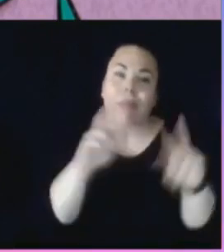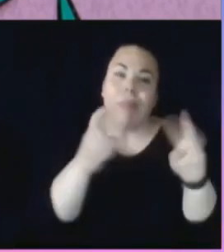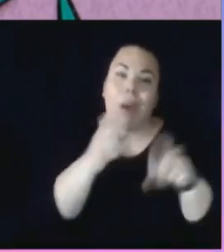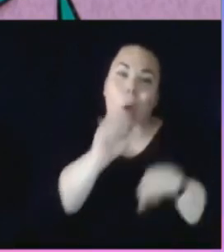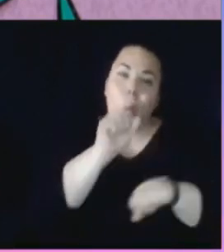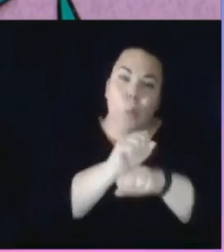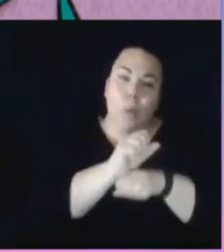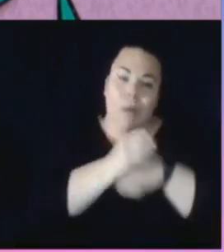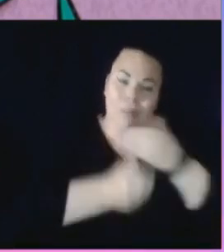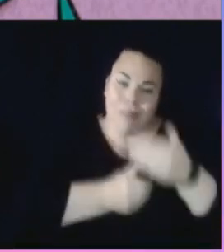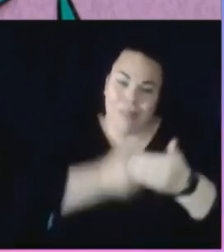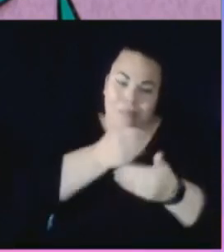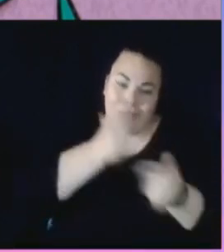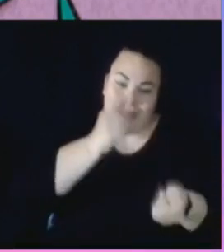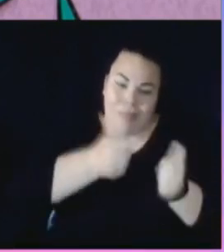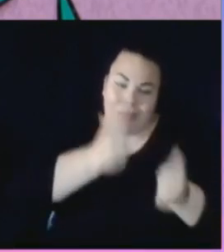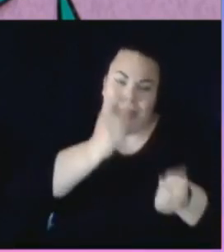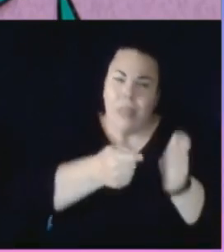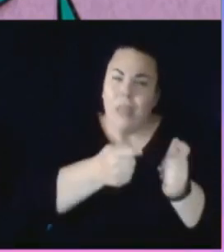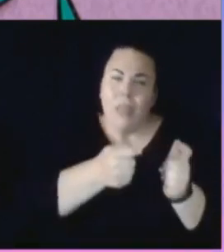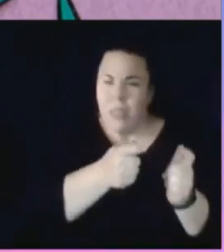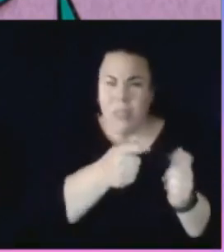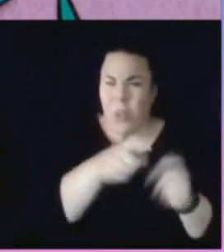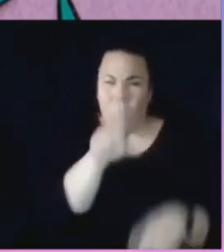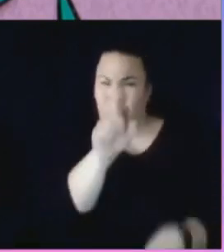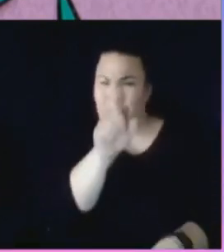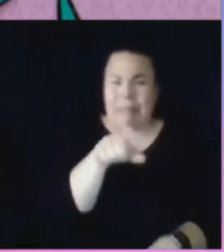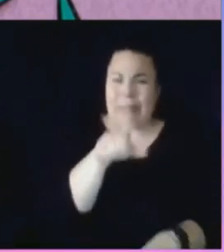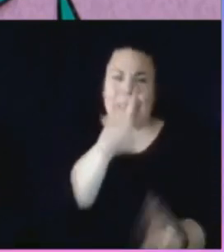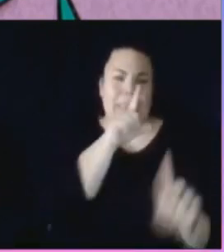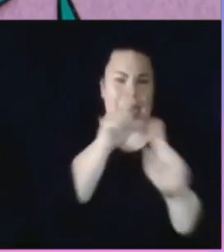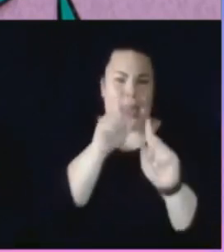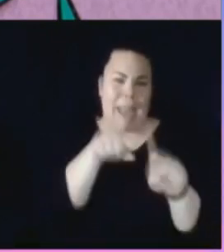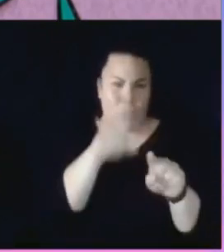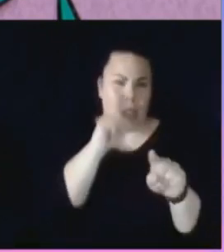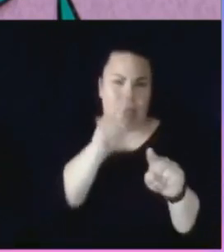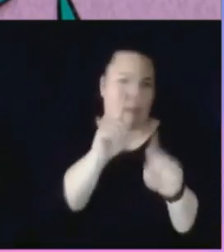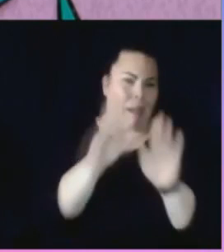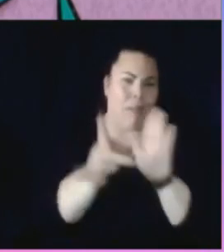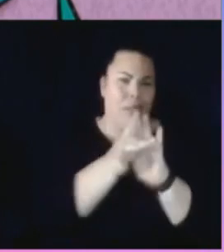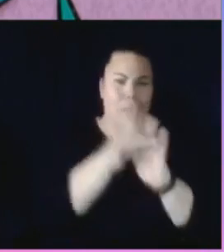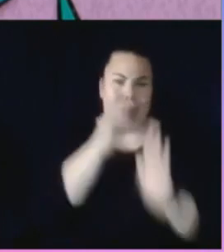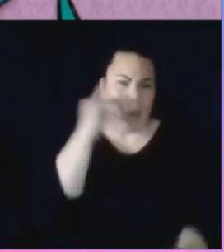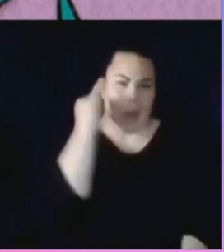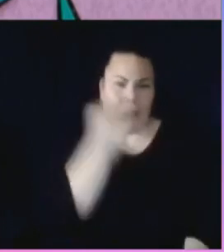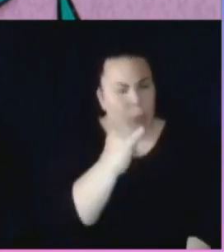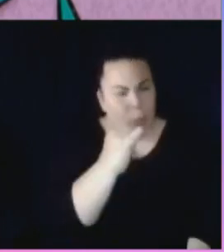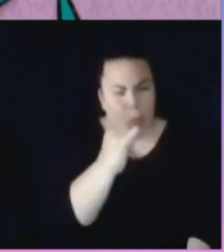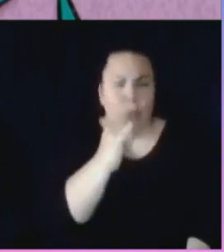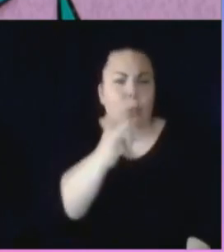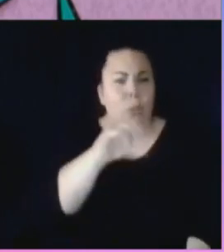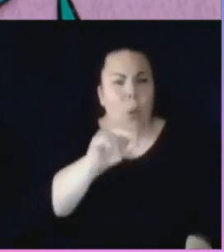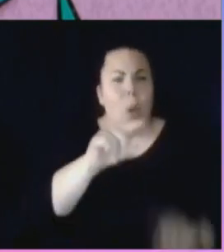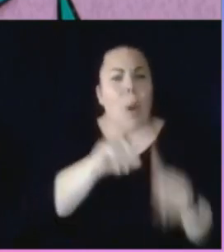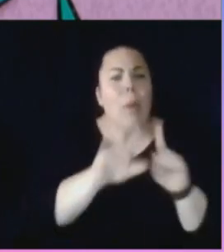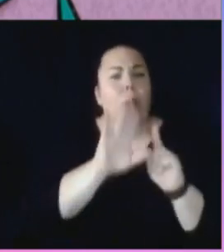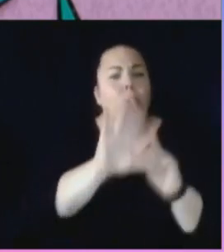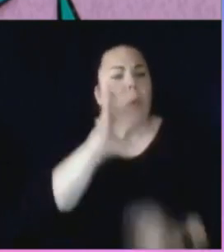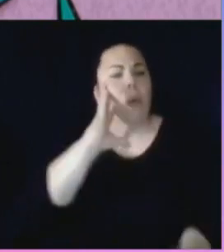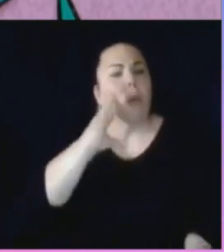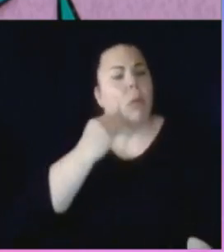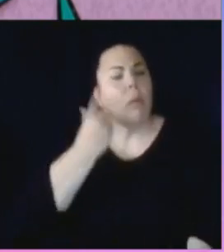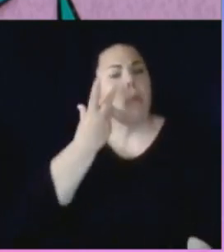don't have to have finite answers. You don't have to have destinations, but it's so much more about the journey. And I think so